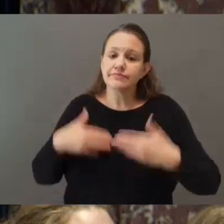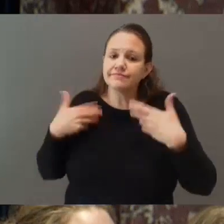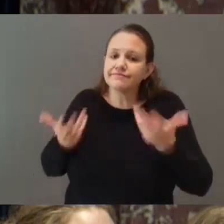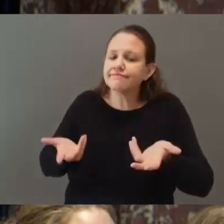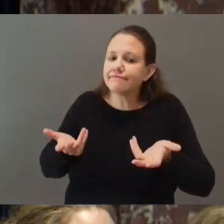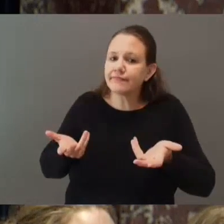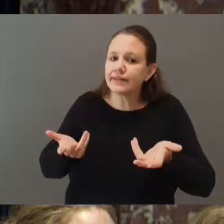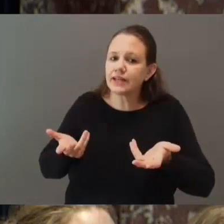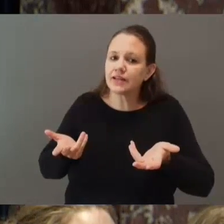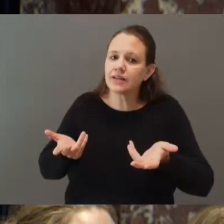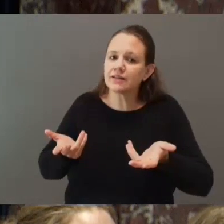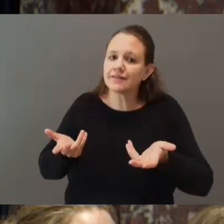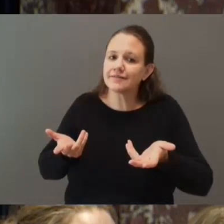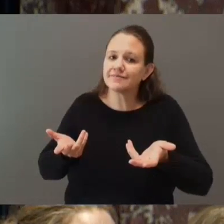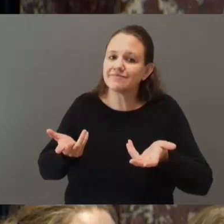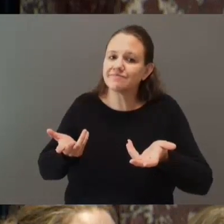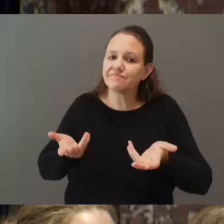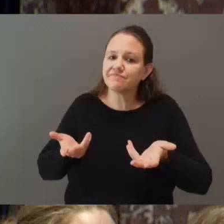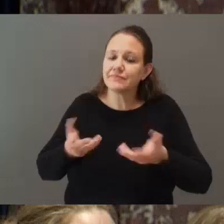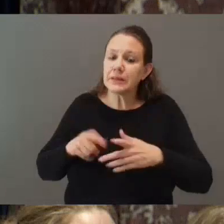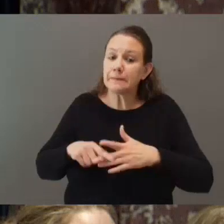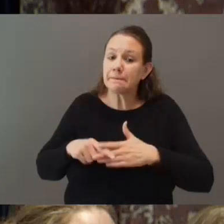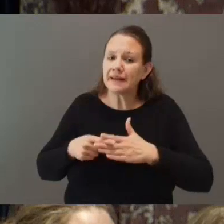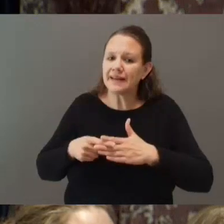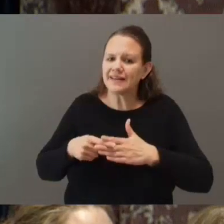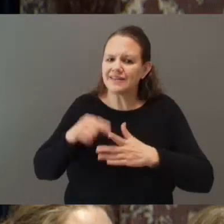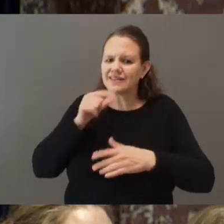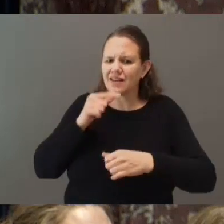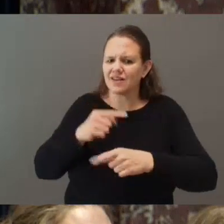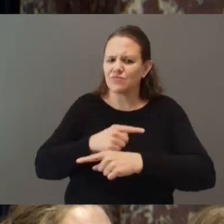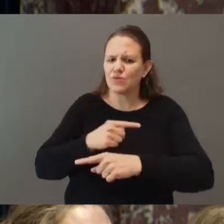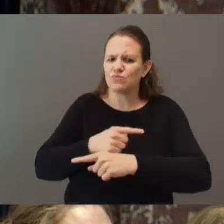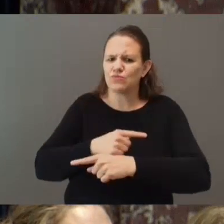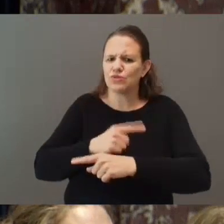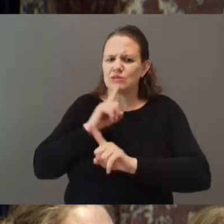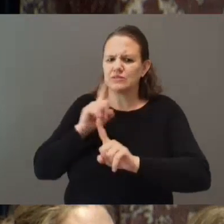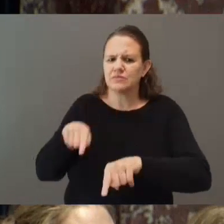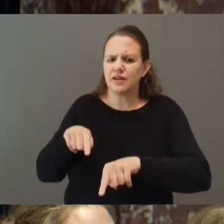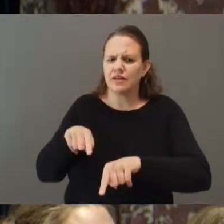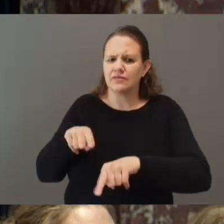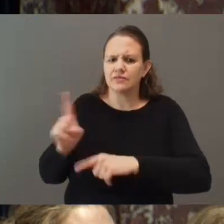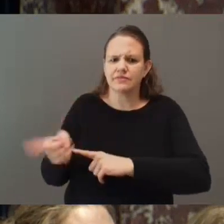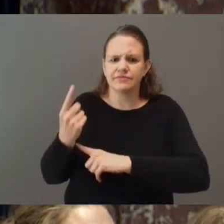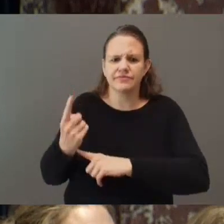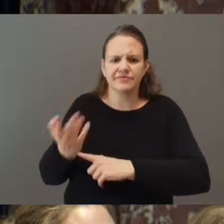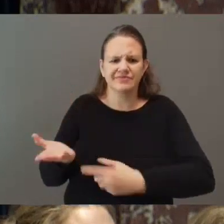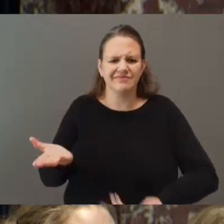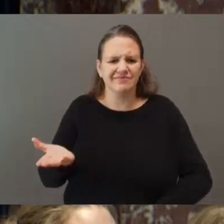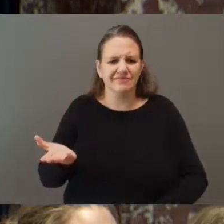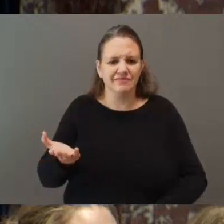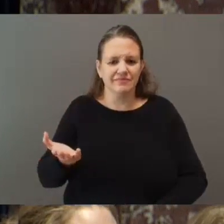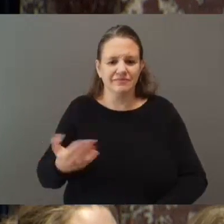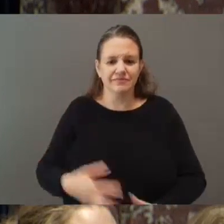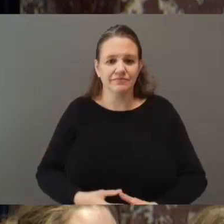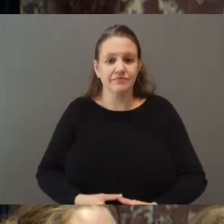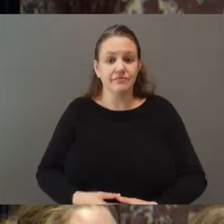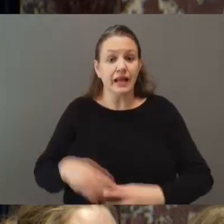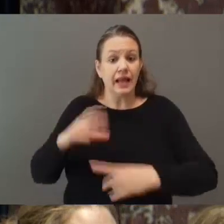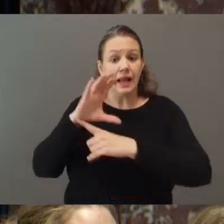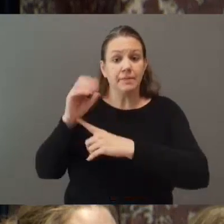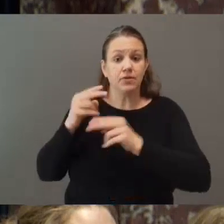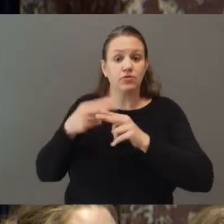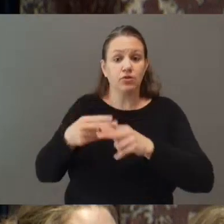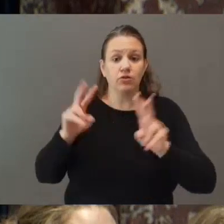We did not pull the resources in. When you've got a company like Fire and Flood Emergency Management Services that have